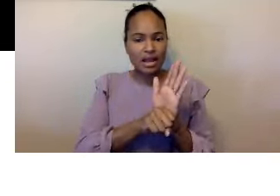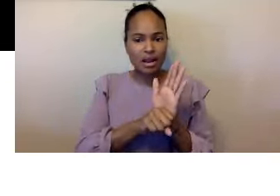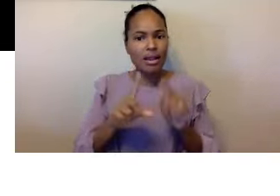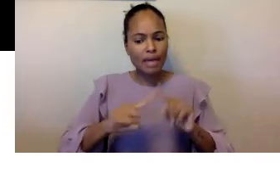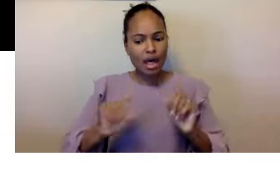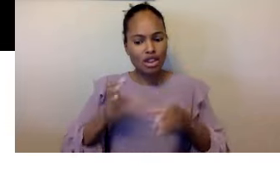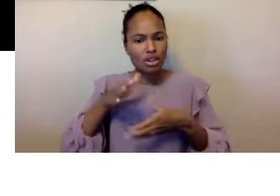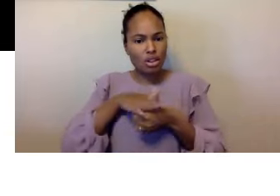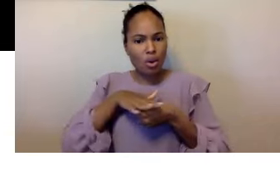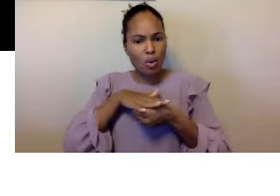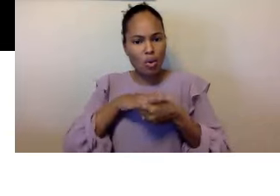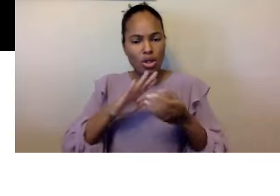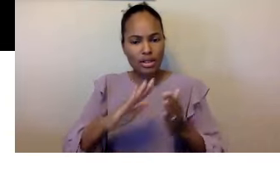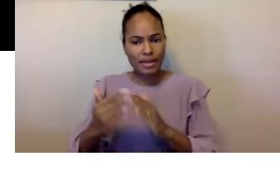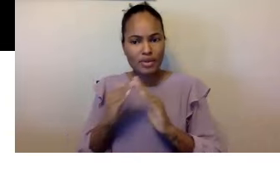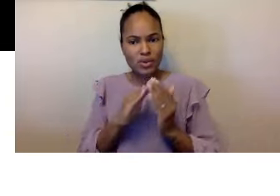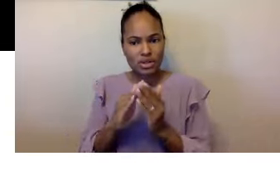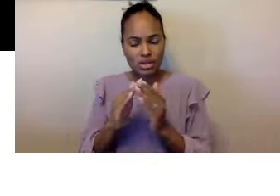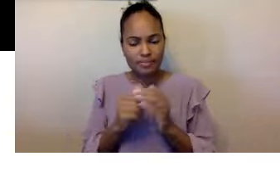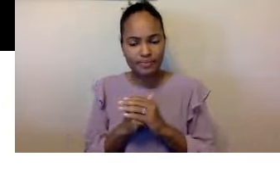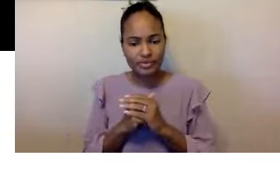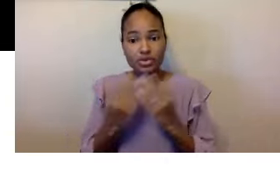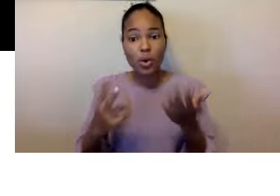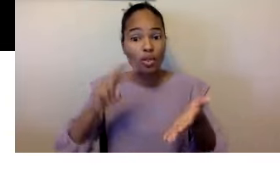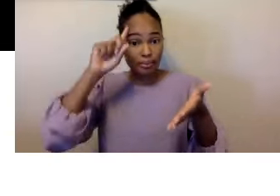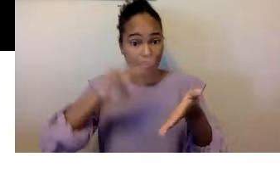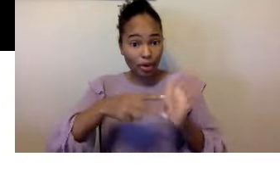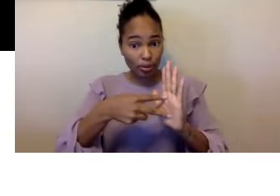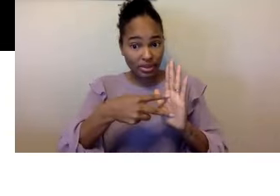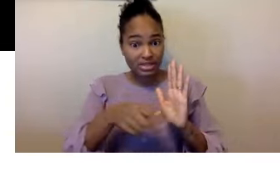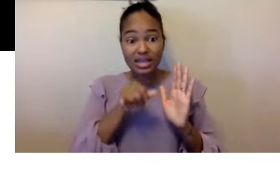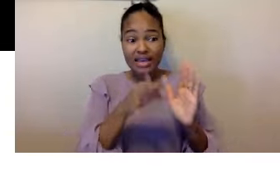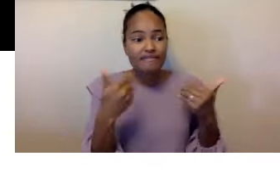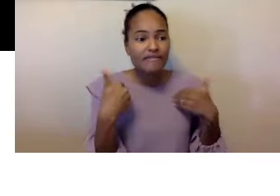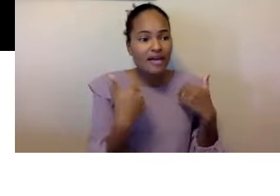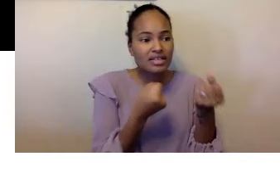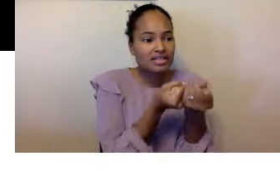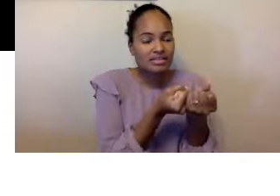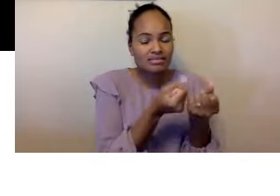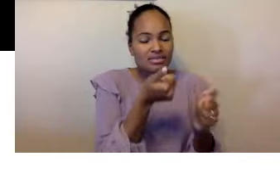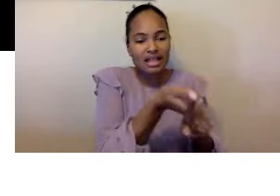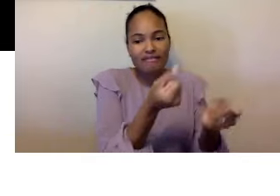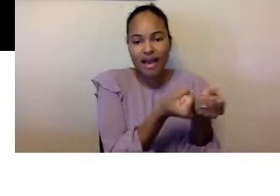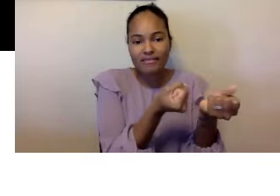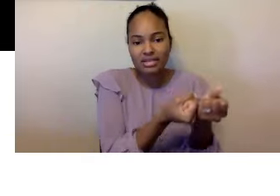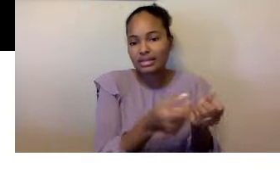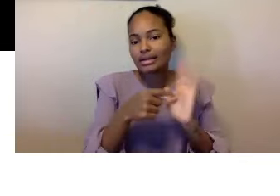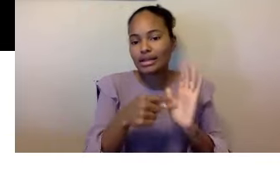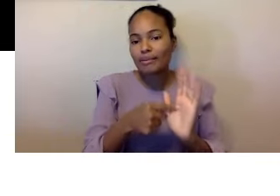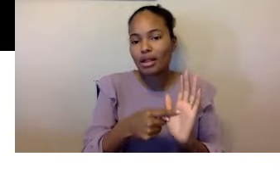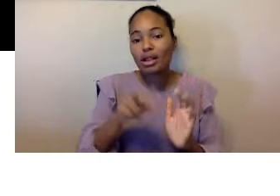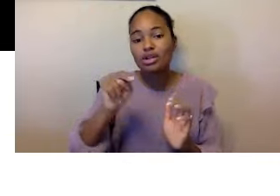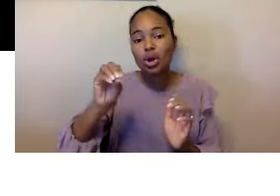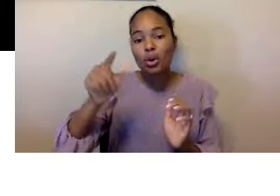that if there's a self-advocacy group in, for instance, one in Nogales, Arizona, and